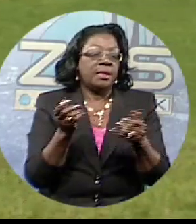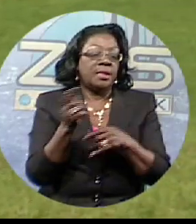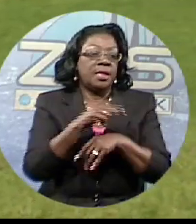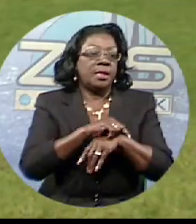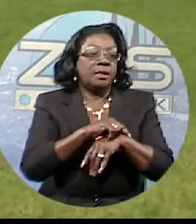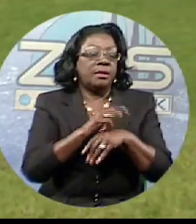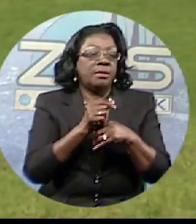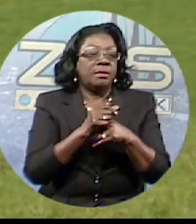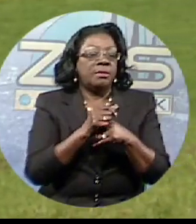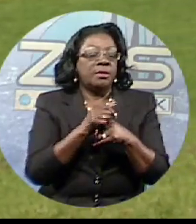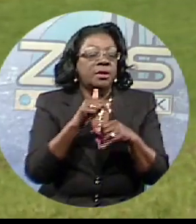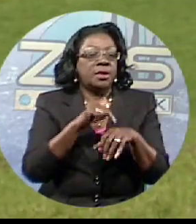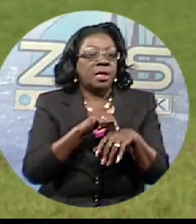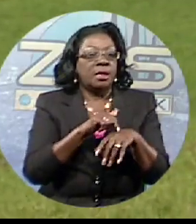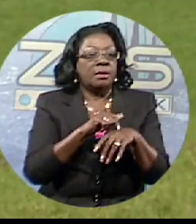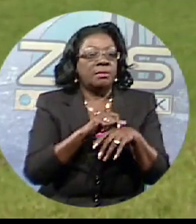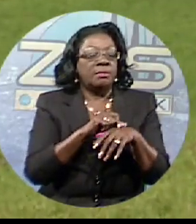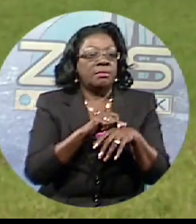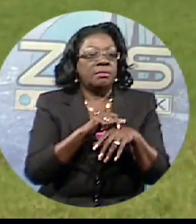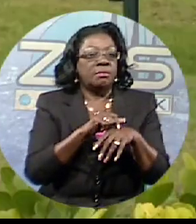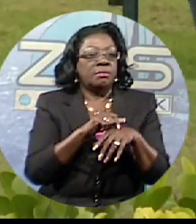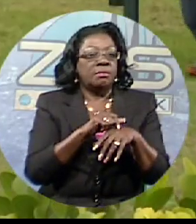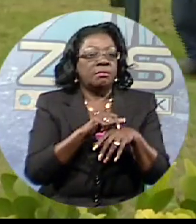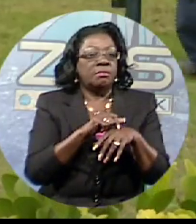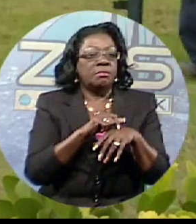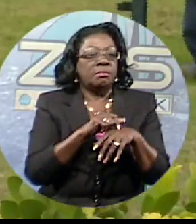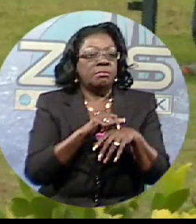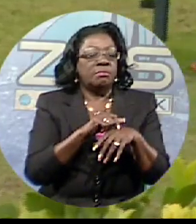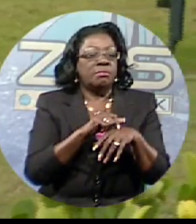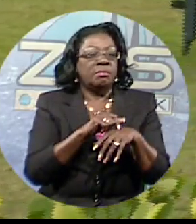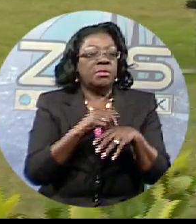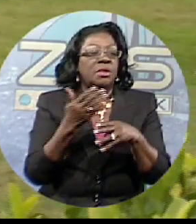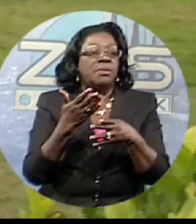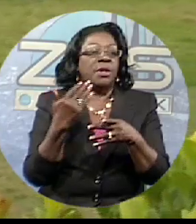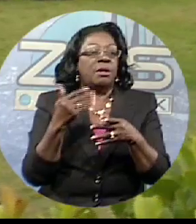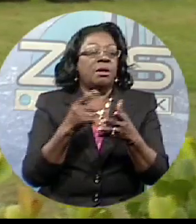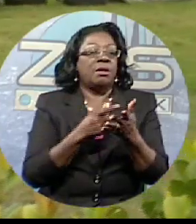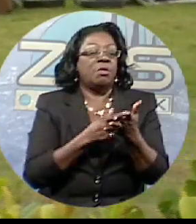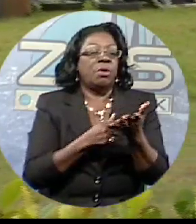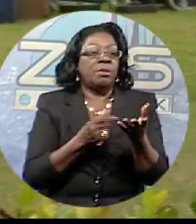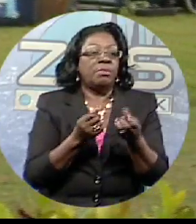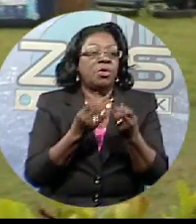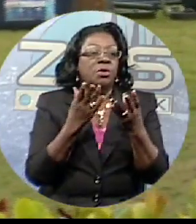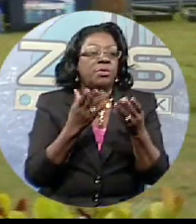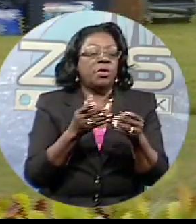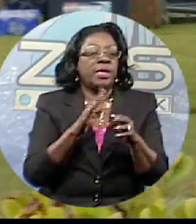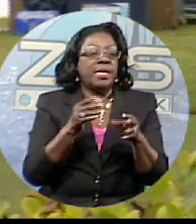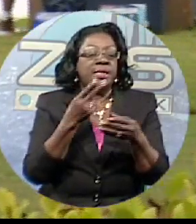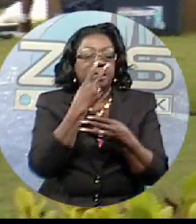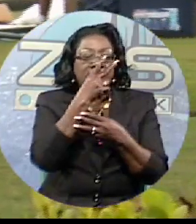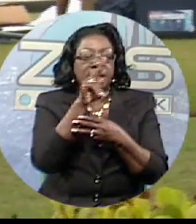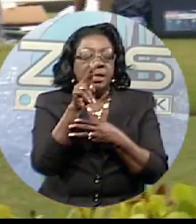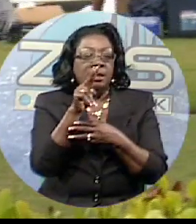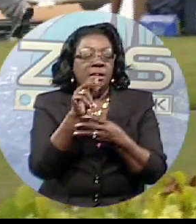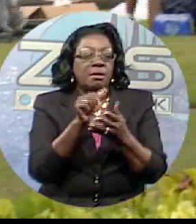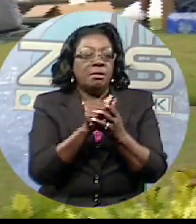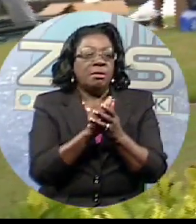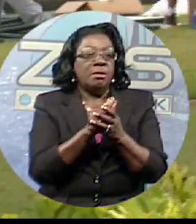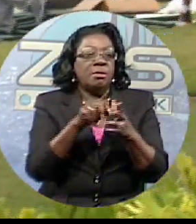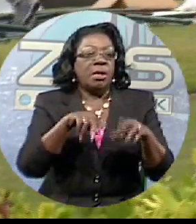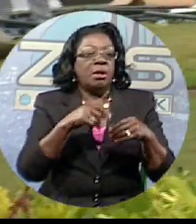it shined on television. It was really good. Now, this is the background work that most people don't get to see. Workers, how long is this going to take